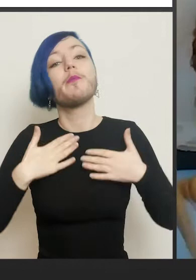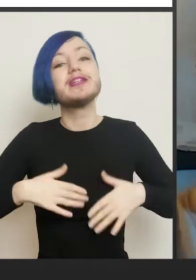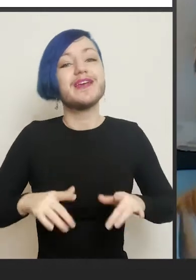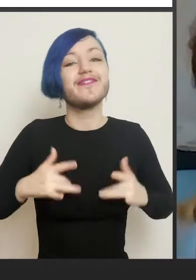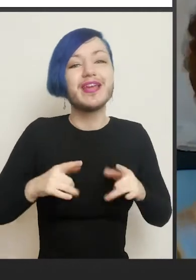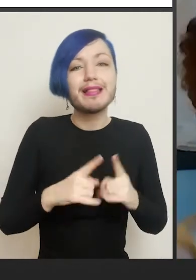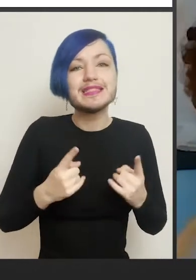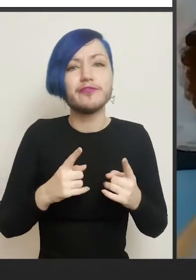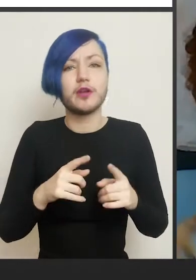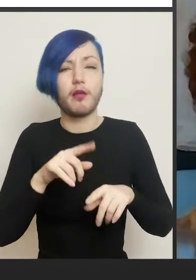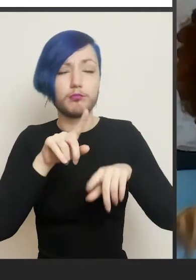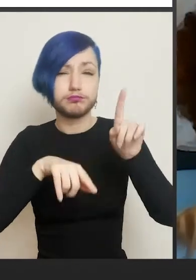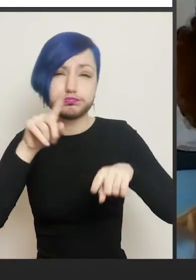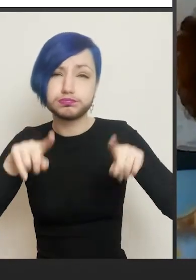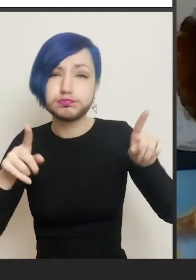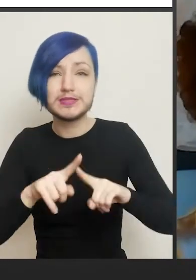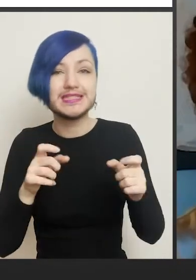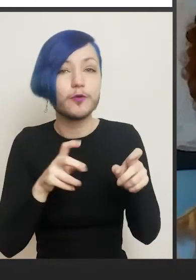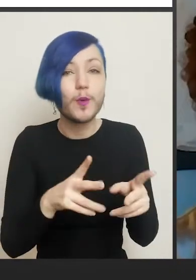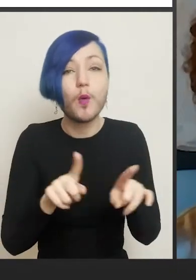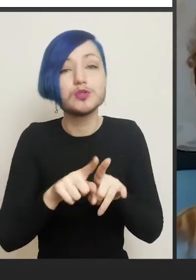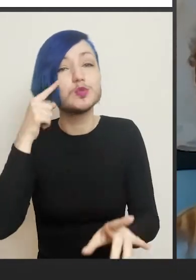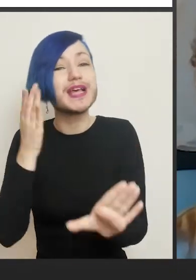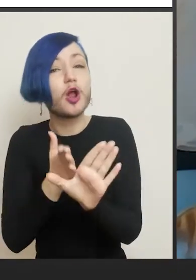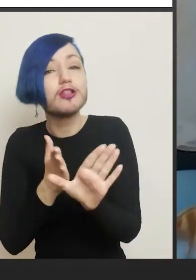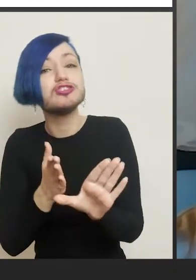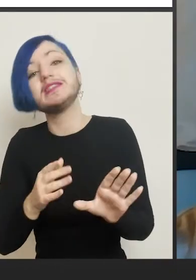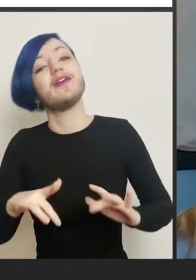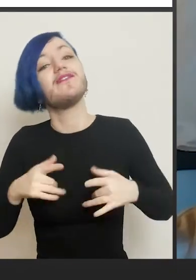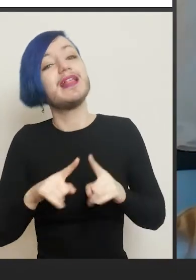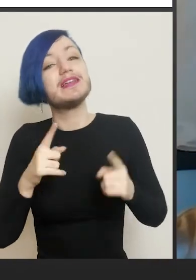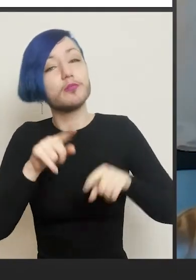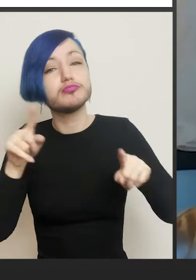feel or how the people might feel psychologically. It's very difficult.